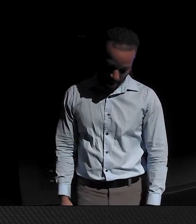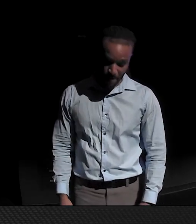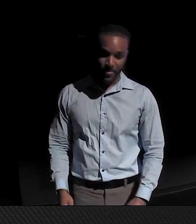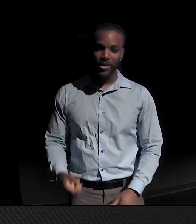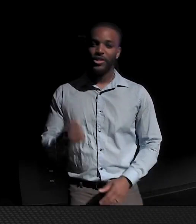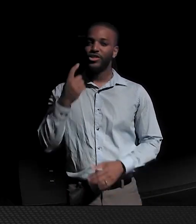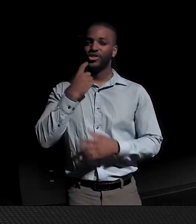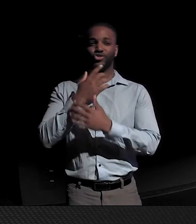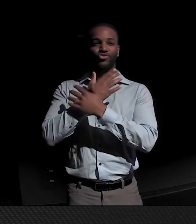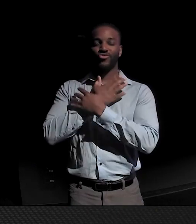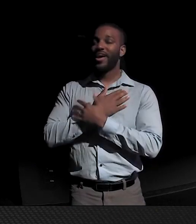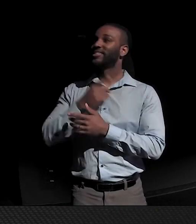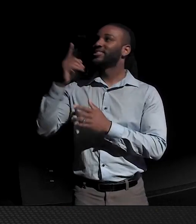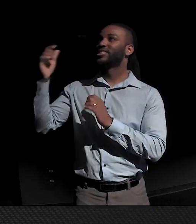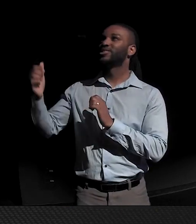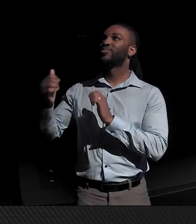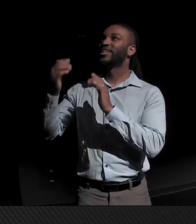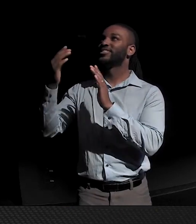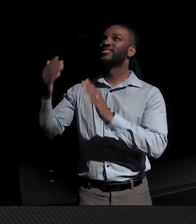Just rest in this presence.